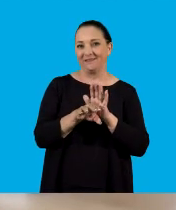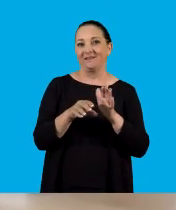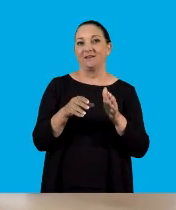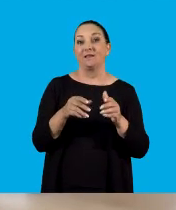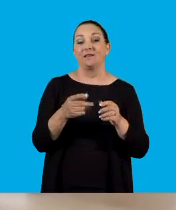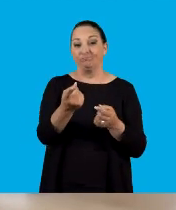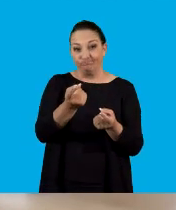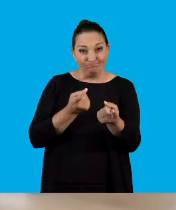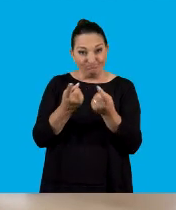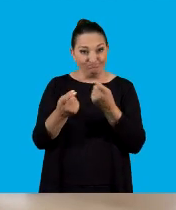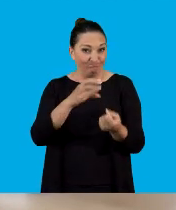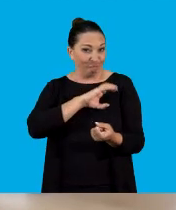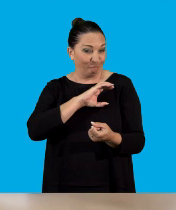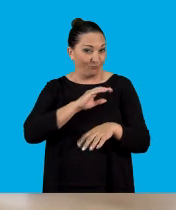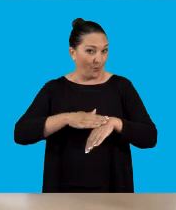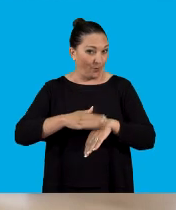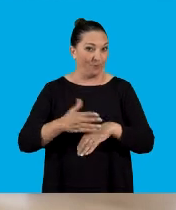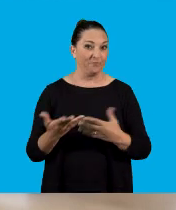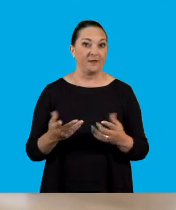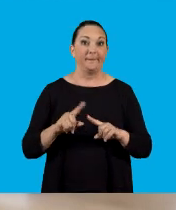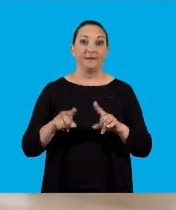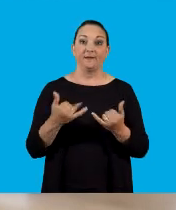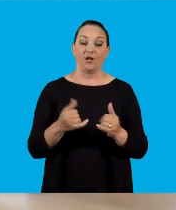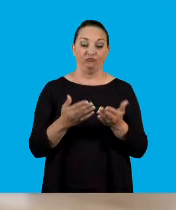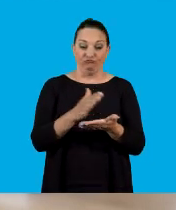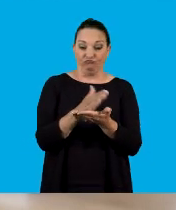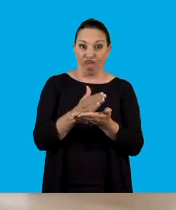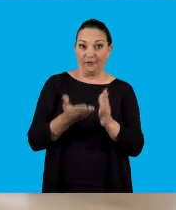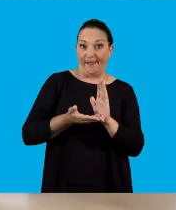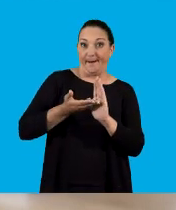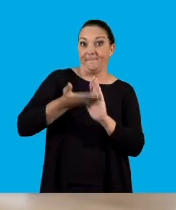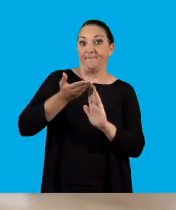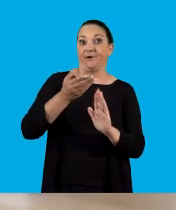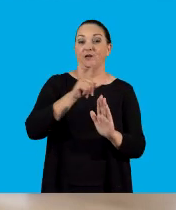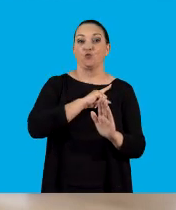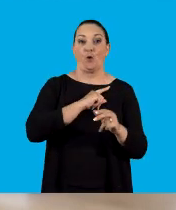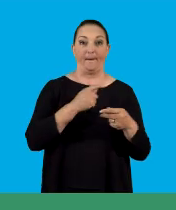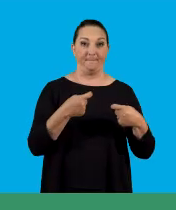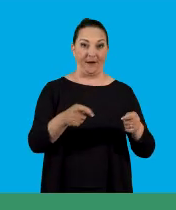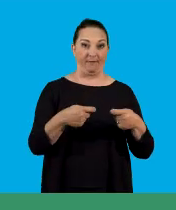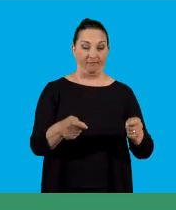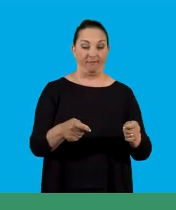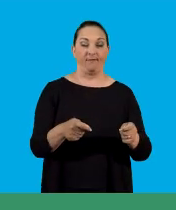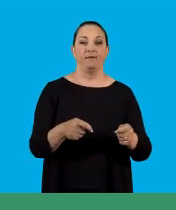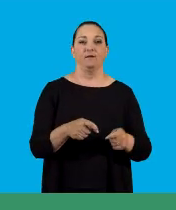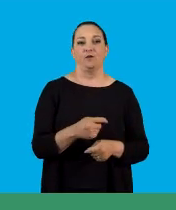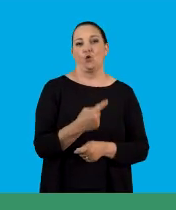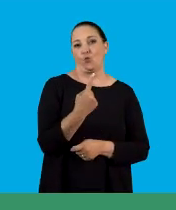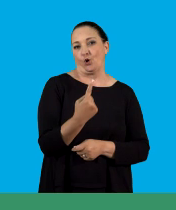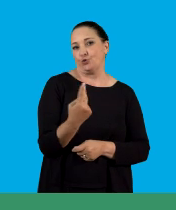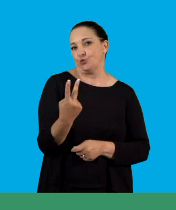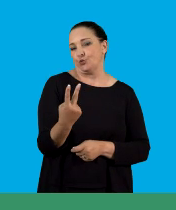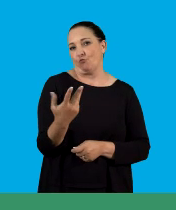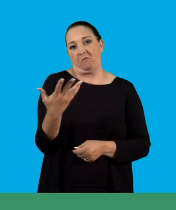with marketing, we're talking about attracting customers. And as they increase their market share, it means if in a market we have 1,